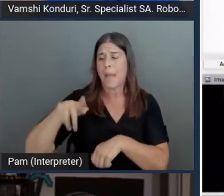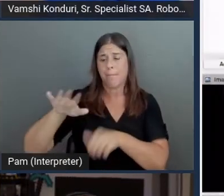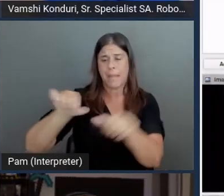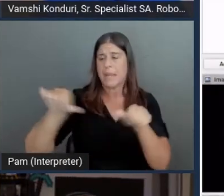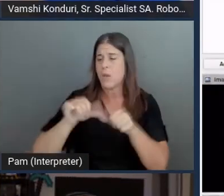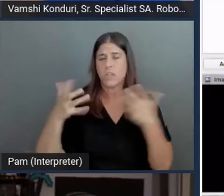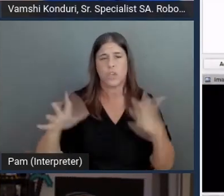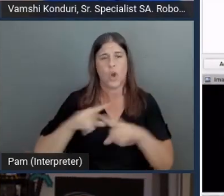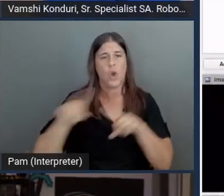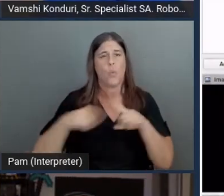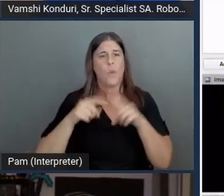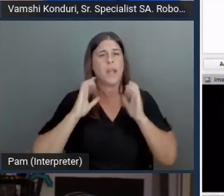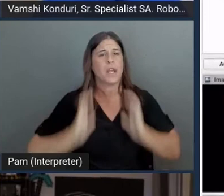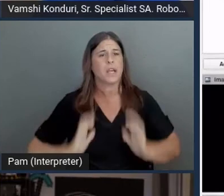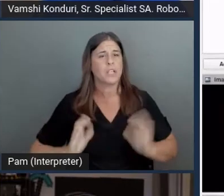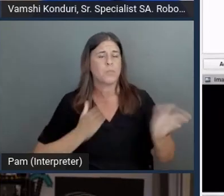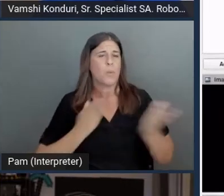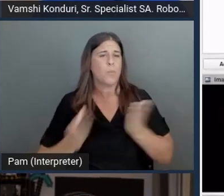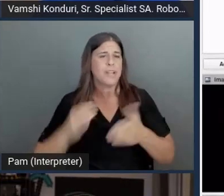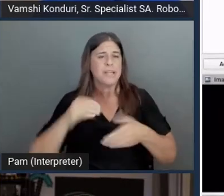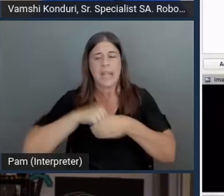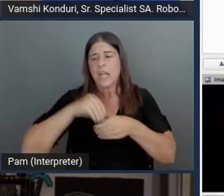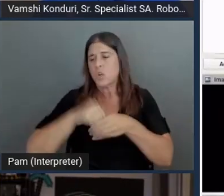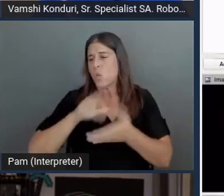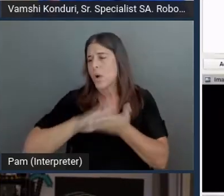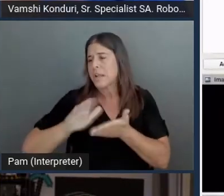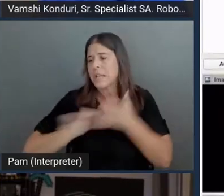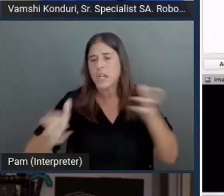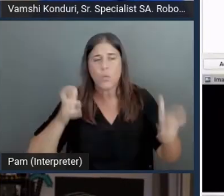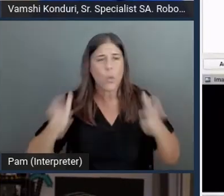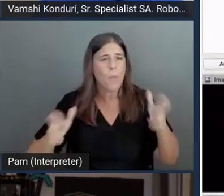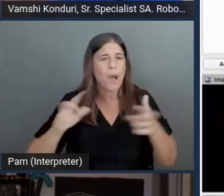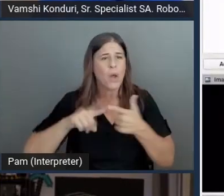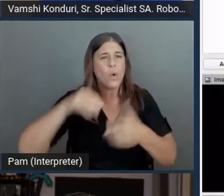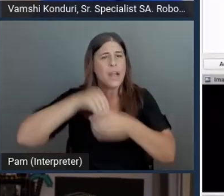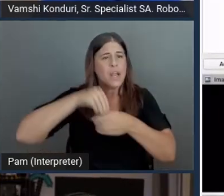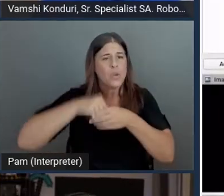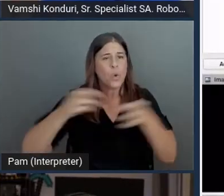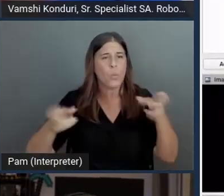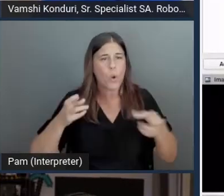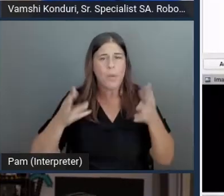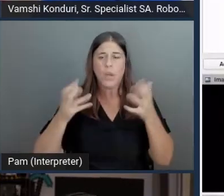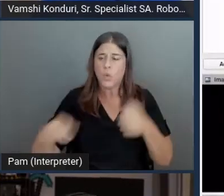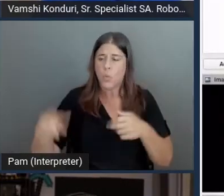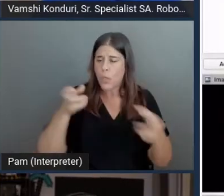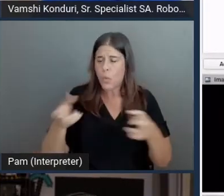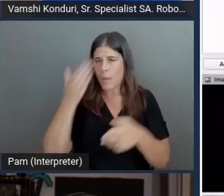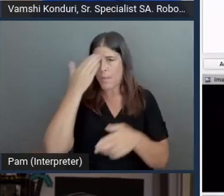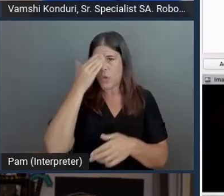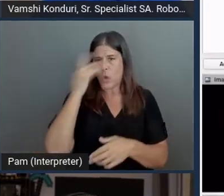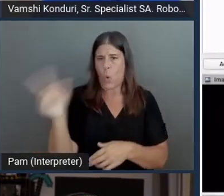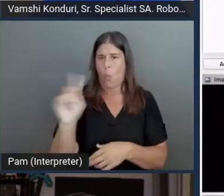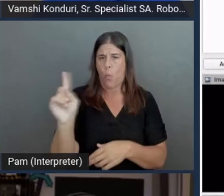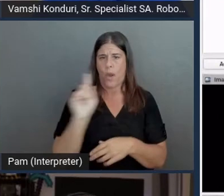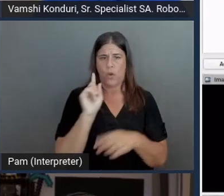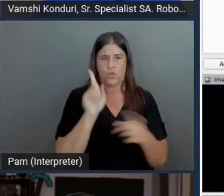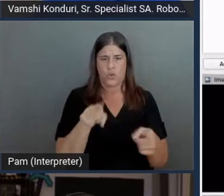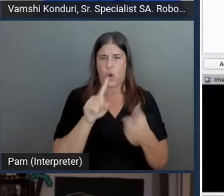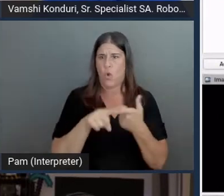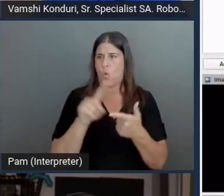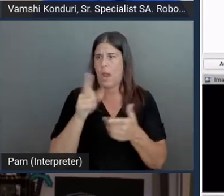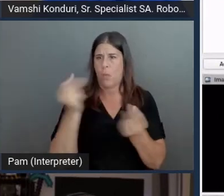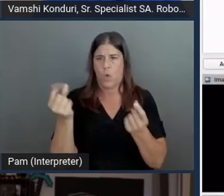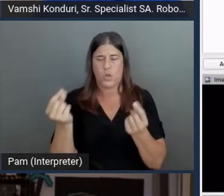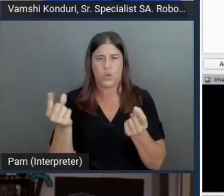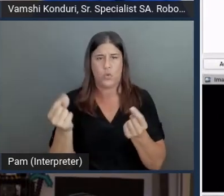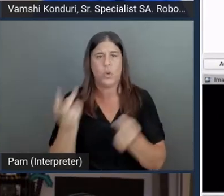customer brings in an indoor cleaning robot or an indoor robot, you want the robot to know where it's going and other aspects. So what you're seeing over